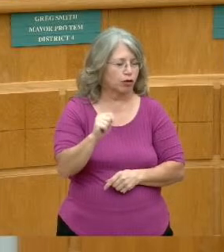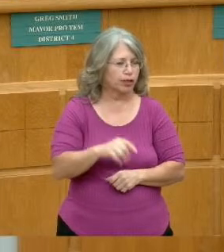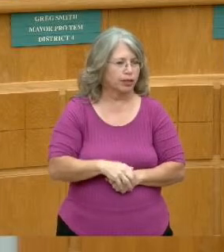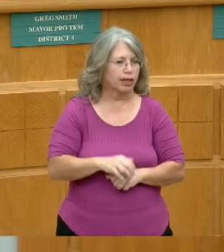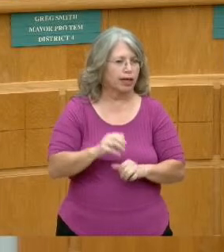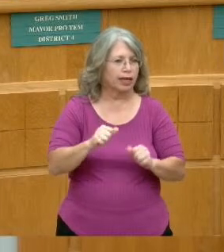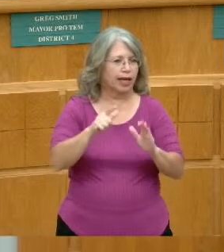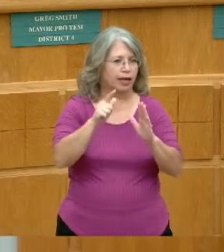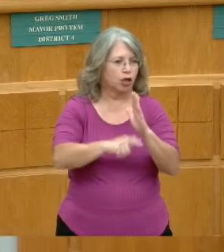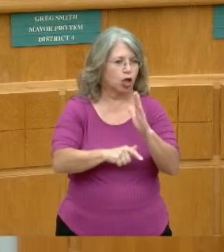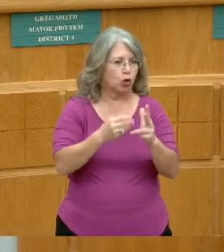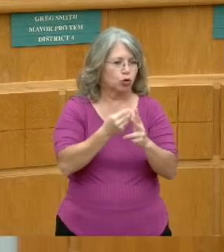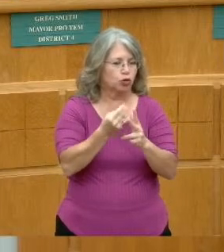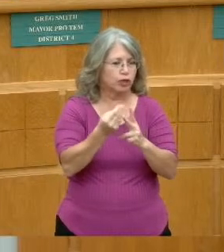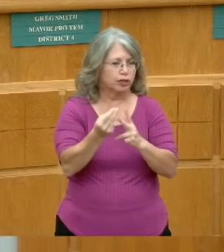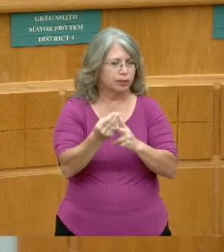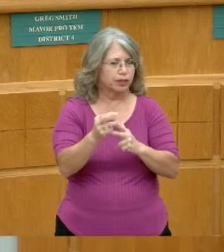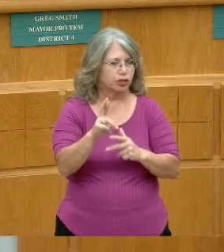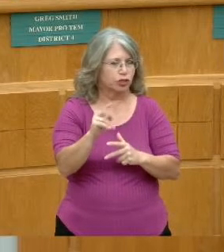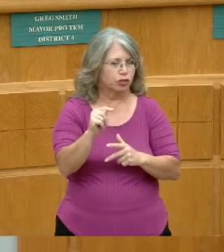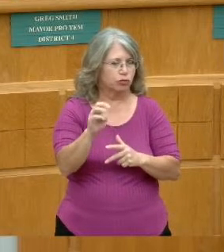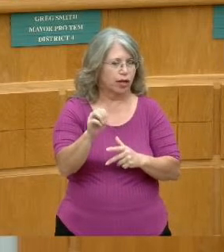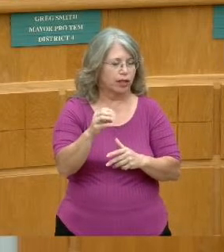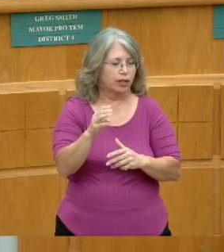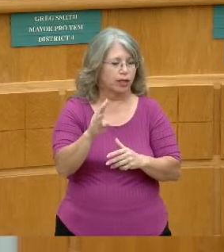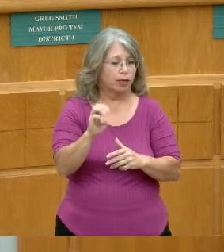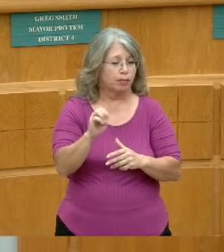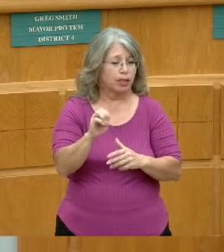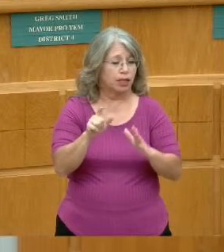of lack of community tests by the county?